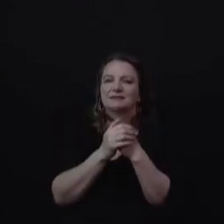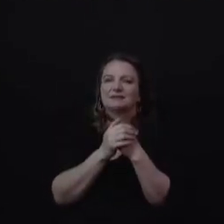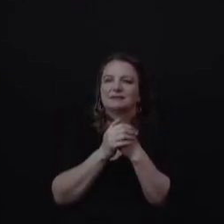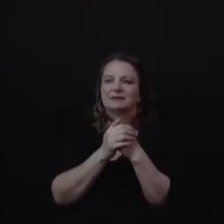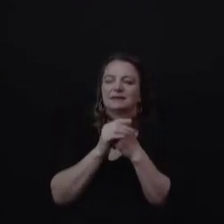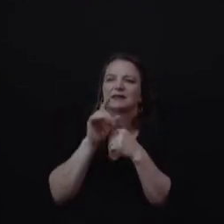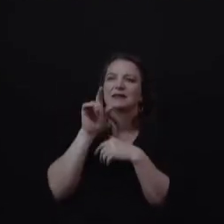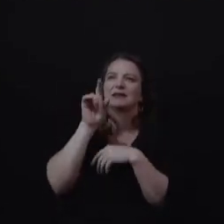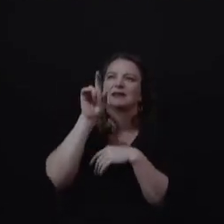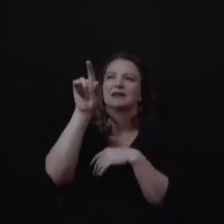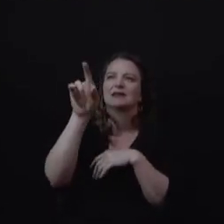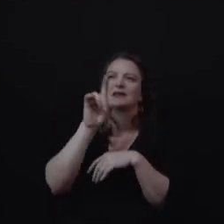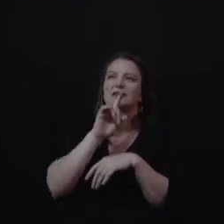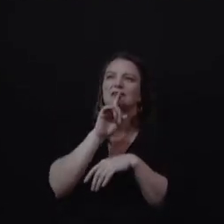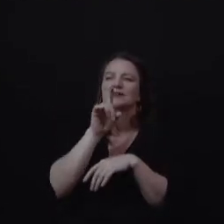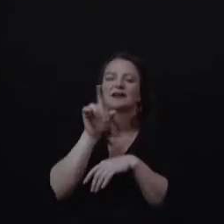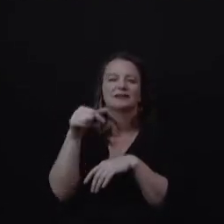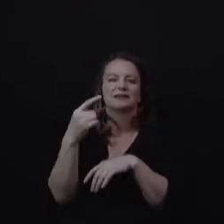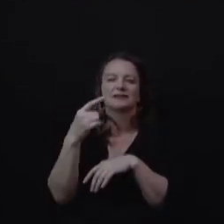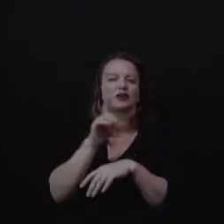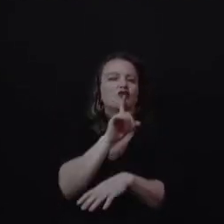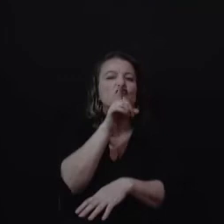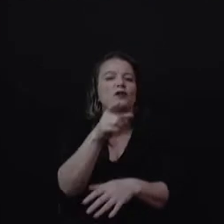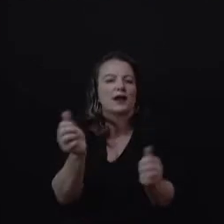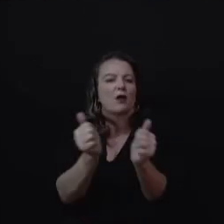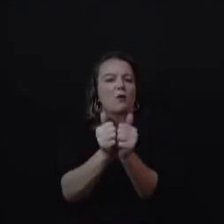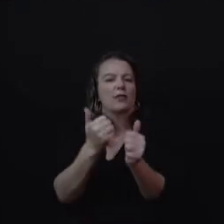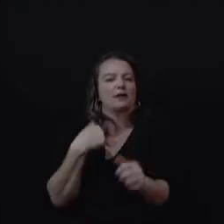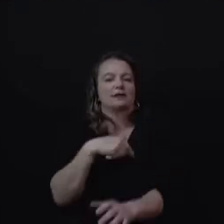you are just real with us.